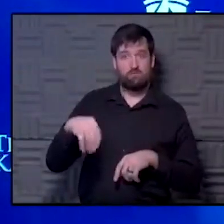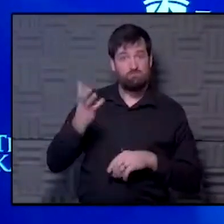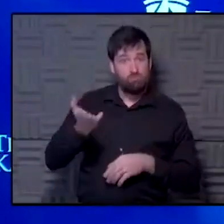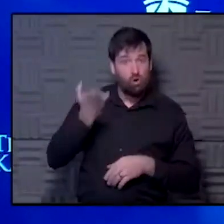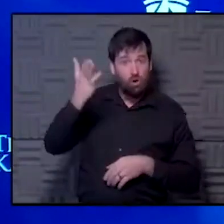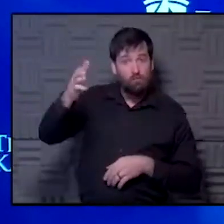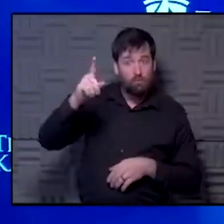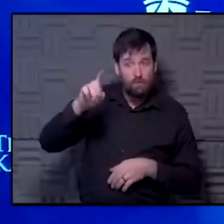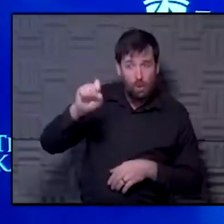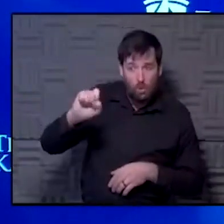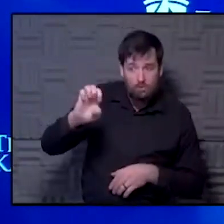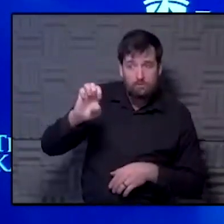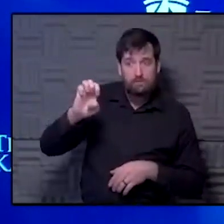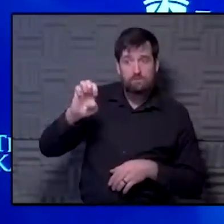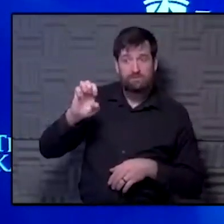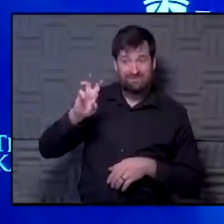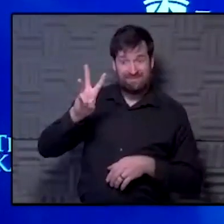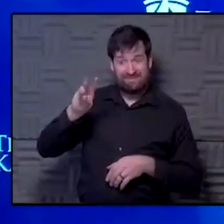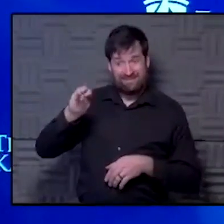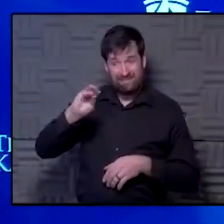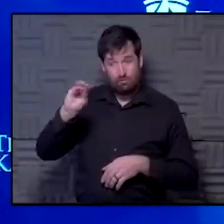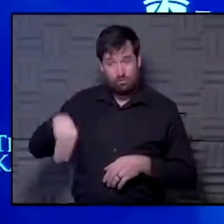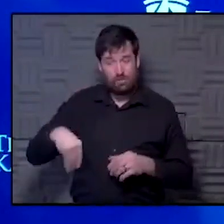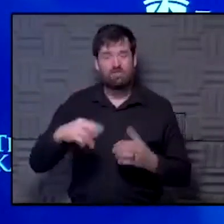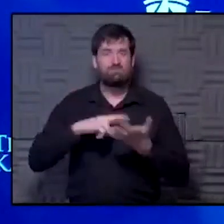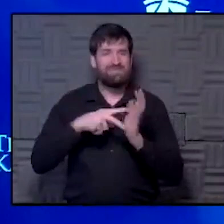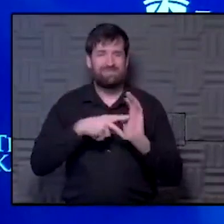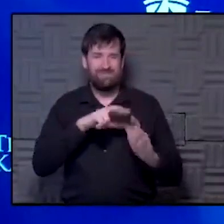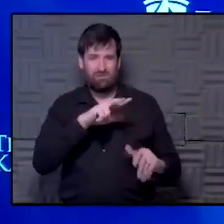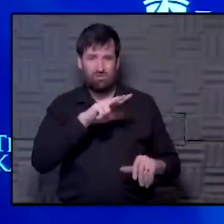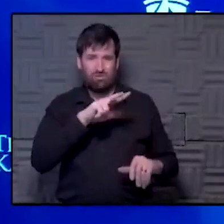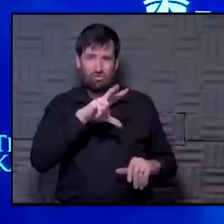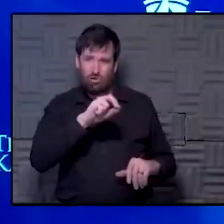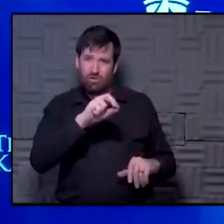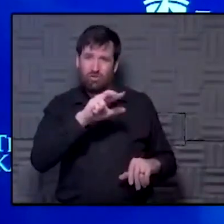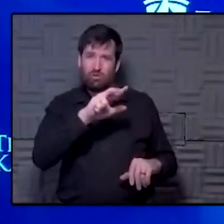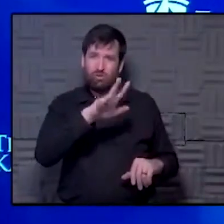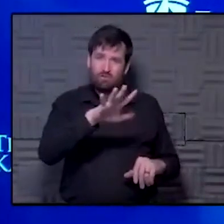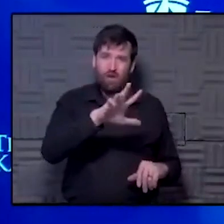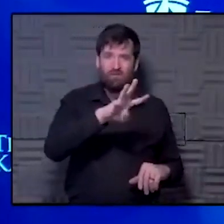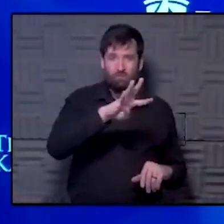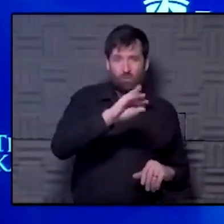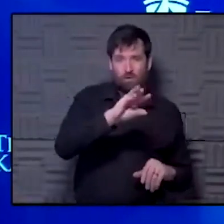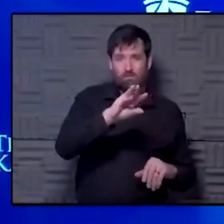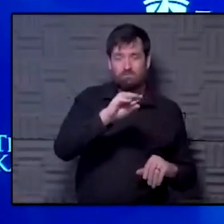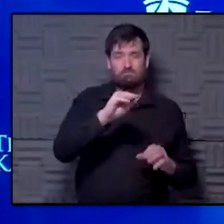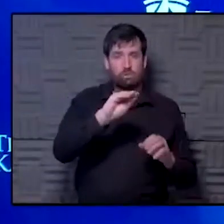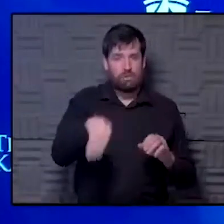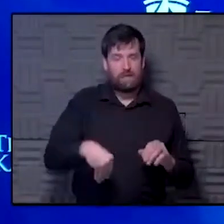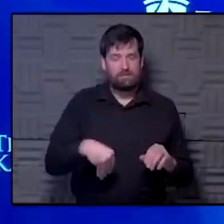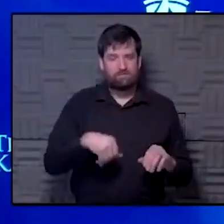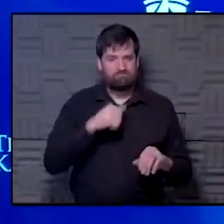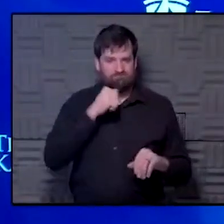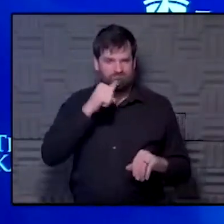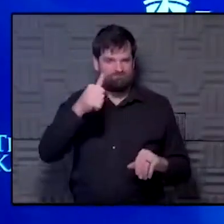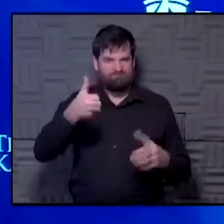offer the dose to take it, but that means 35 or 40% of people are turning it down. So if you have a county